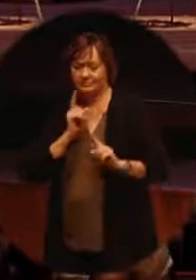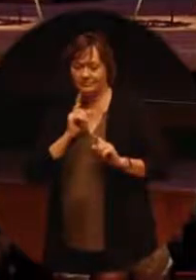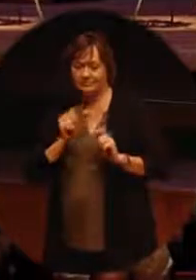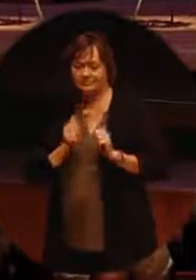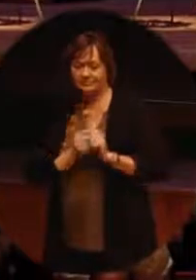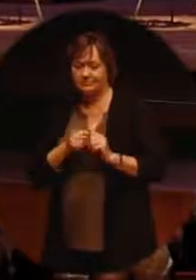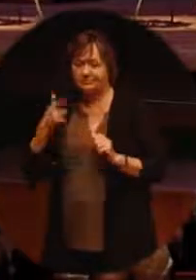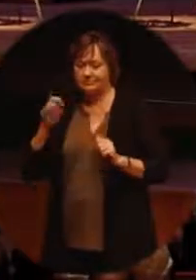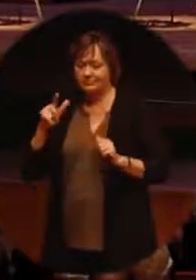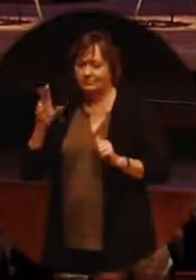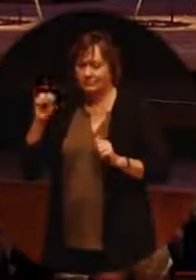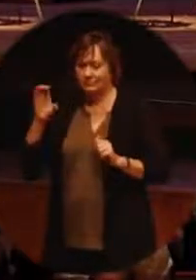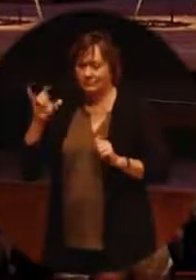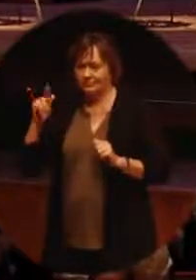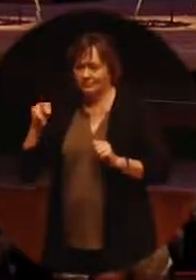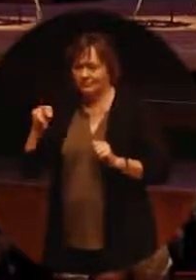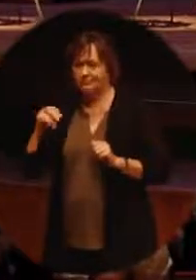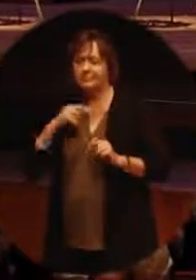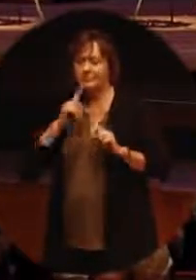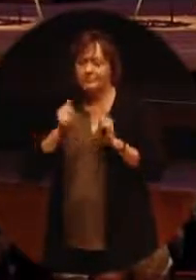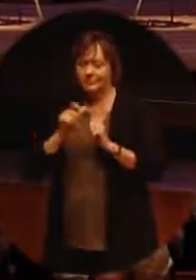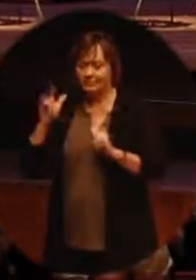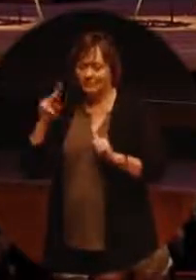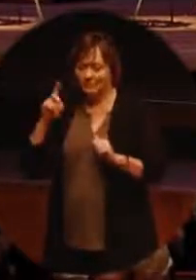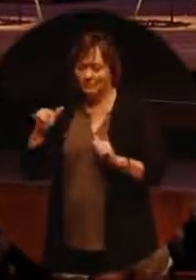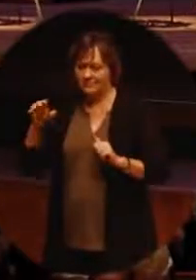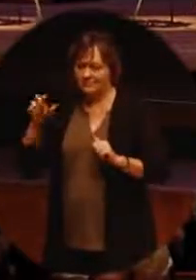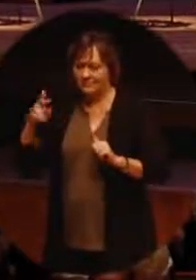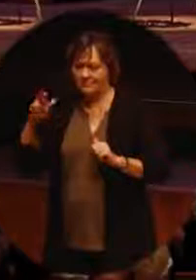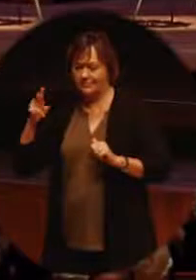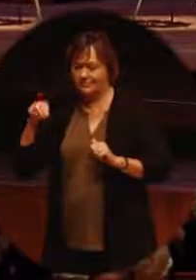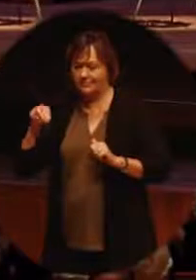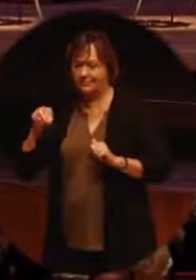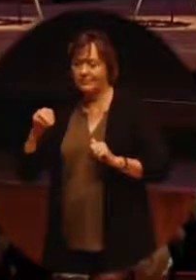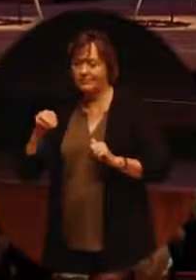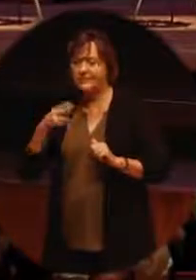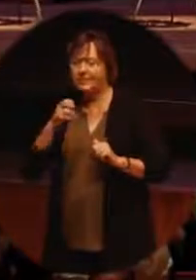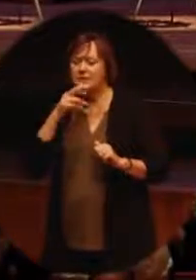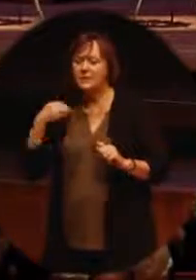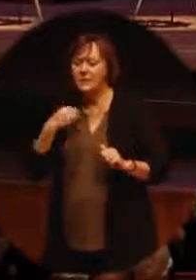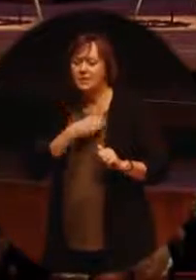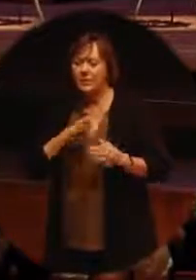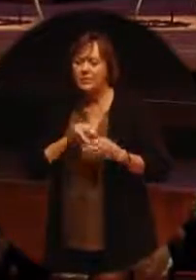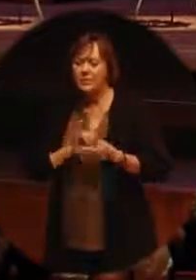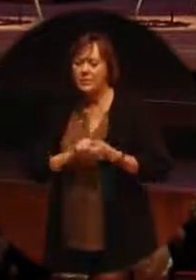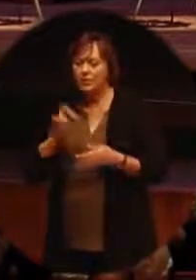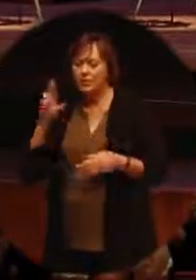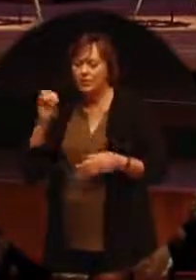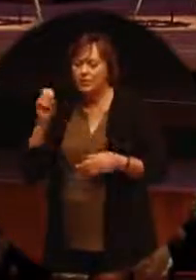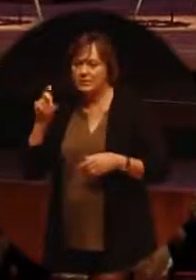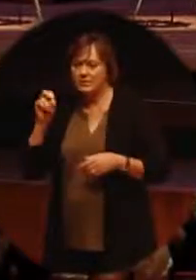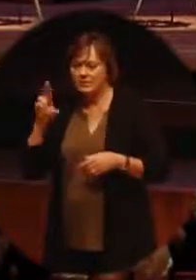I talked to Jen McCain. I talked to Lindsey Graham, who happens to be patriotic. He's a member of